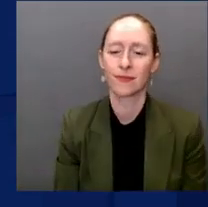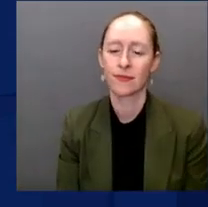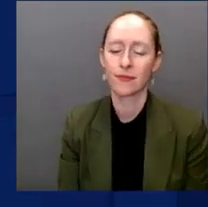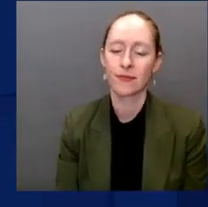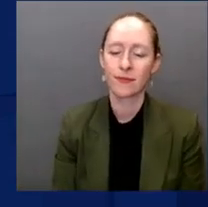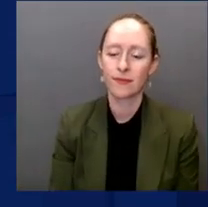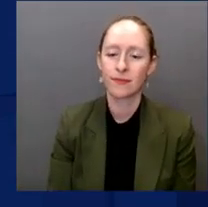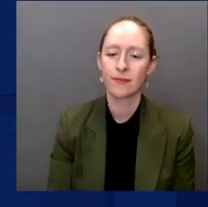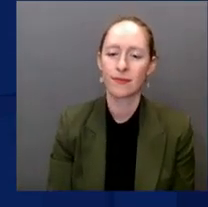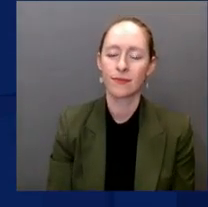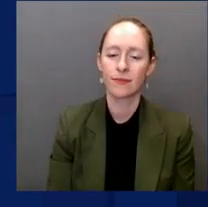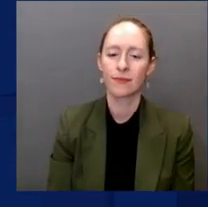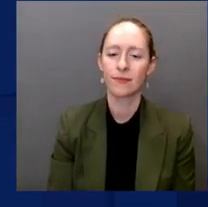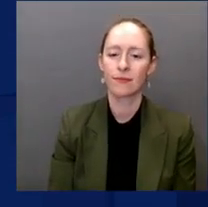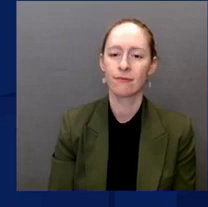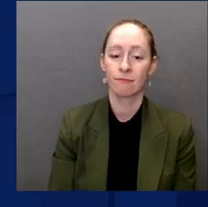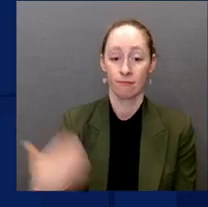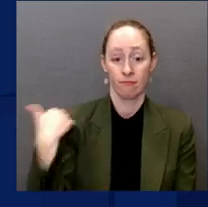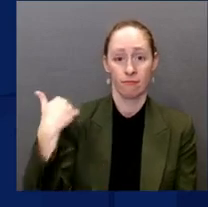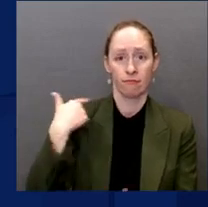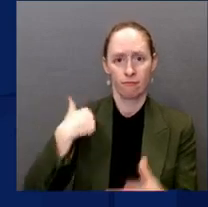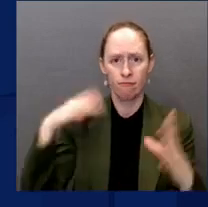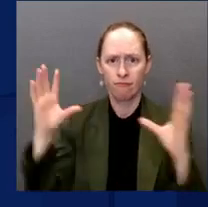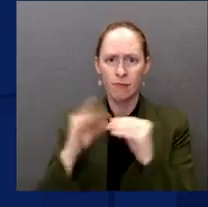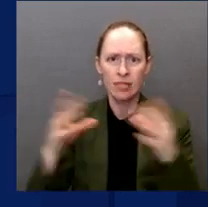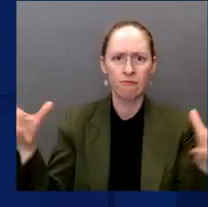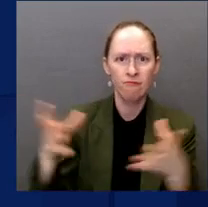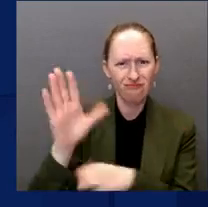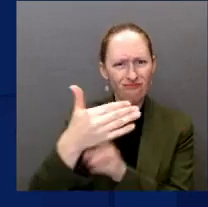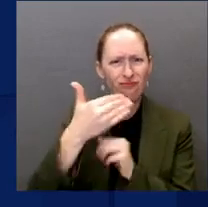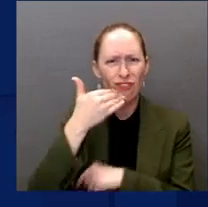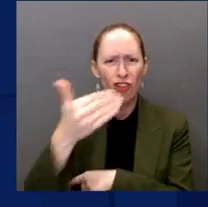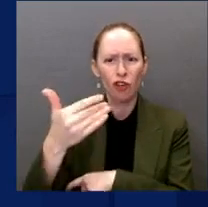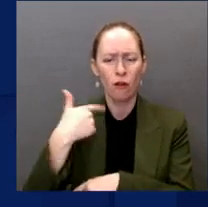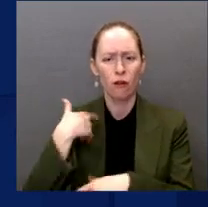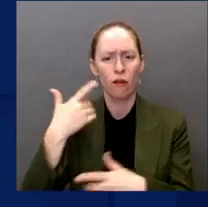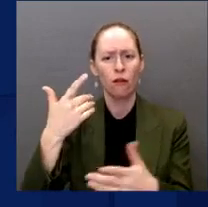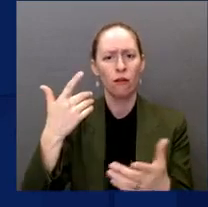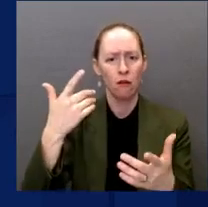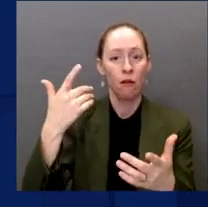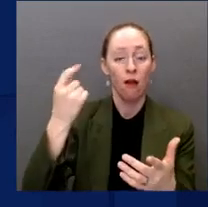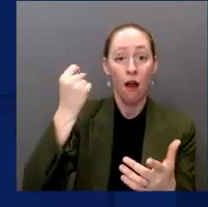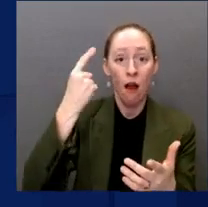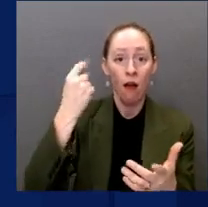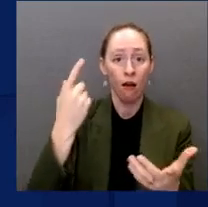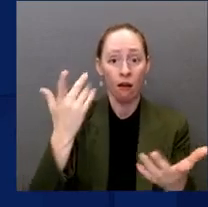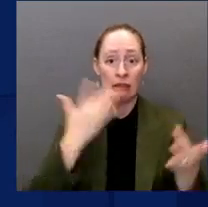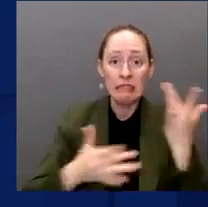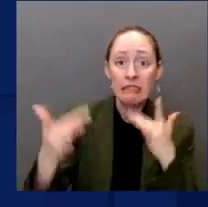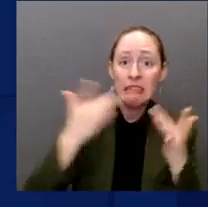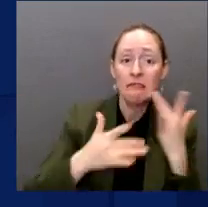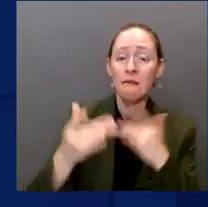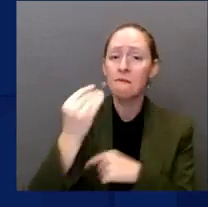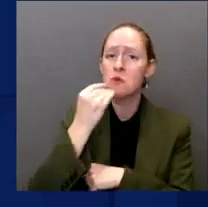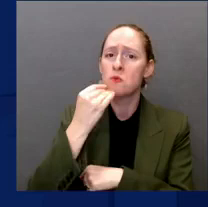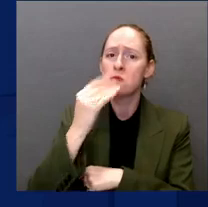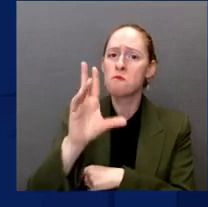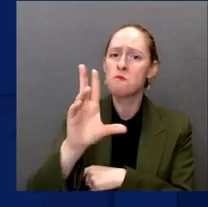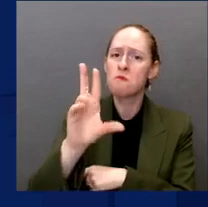insecurity. Today, USDA runs nutrition assistance programs that serve 1 in 4 Americans every